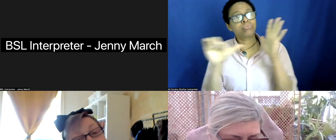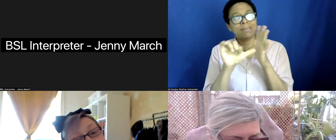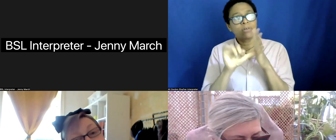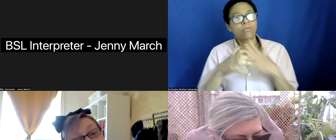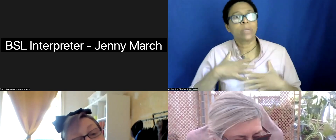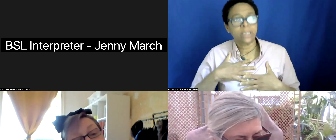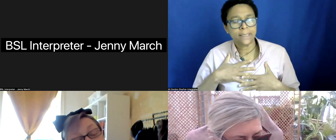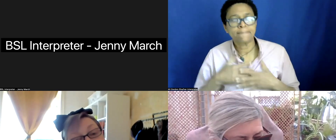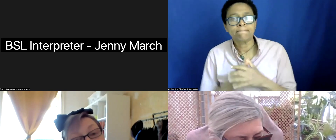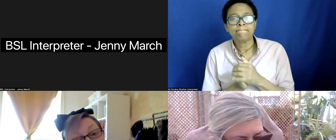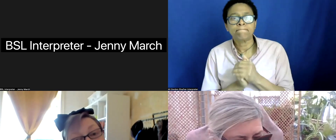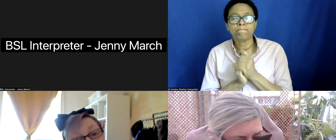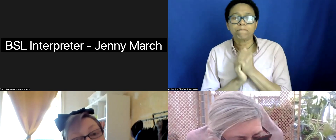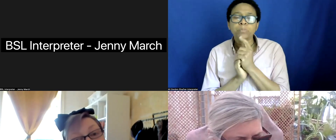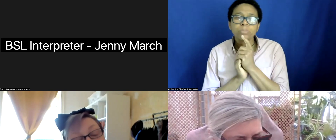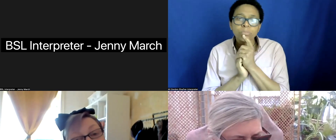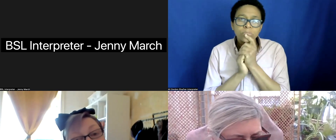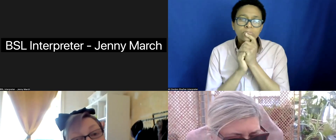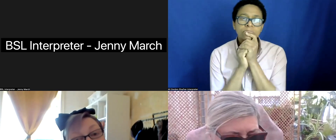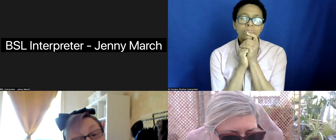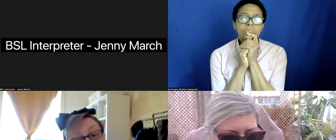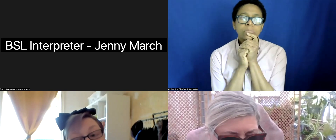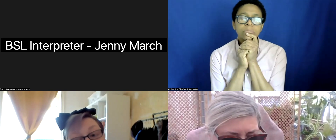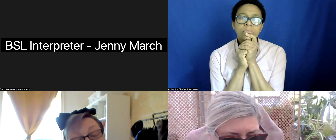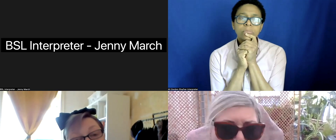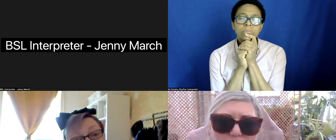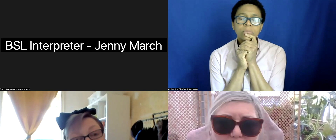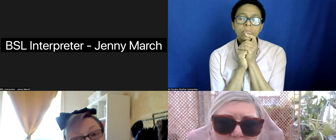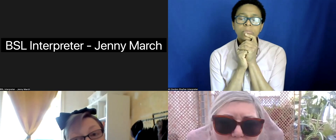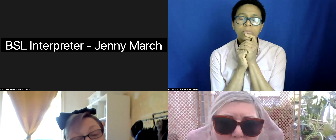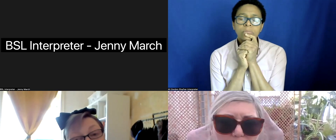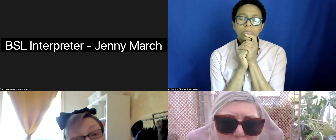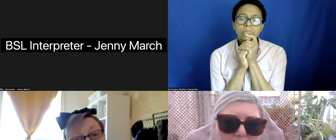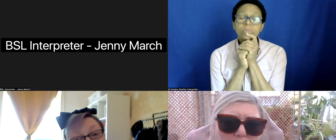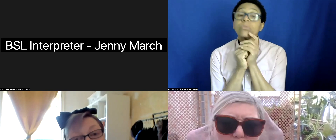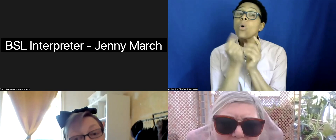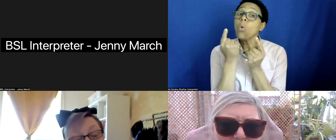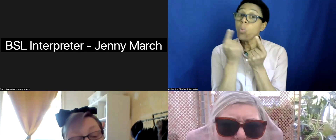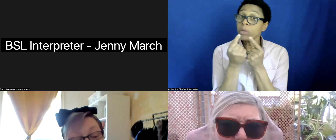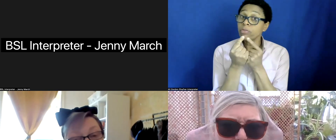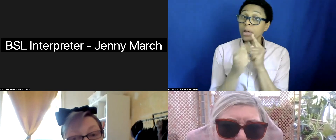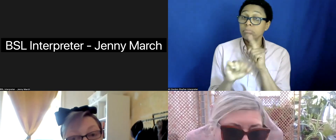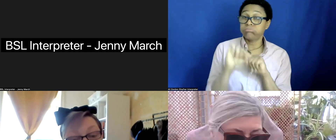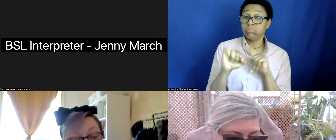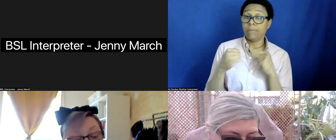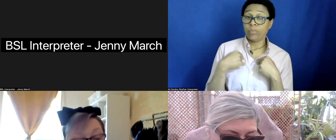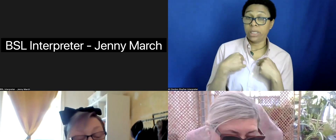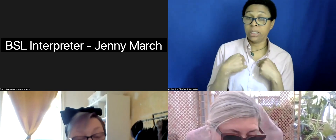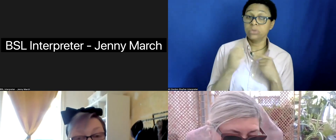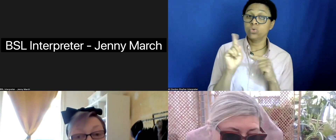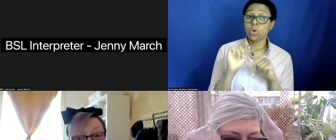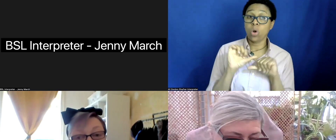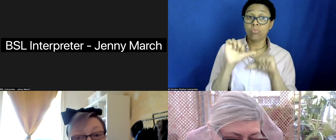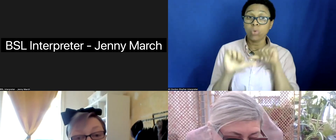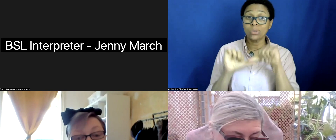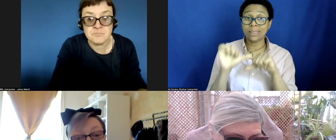I think what I got really struck with was process, and